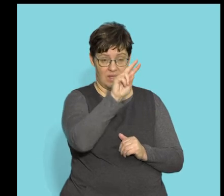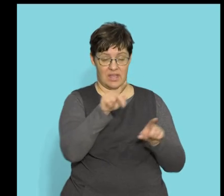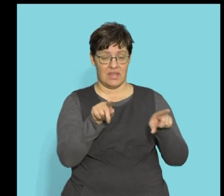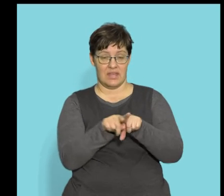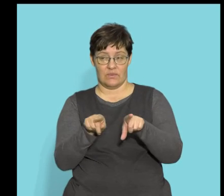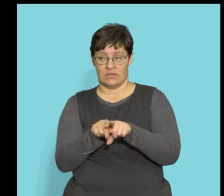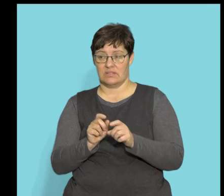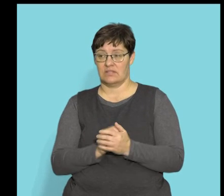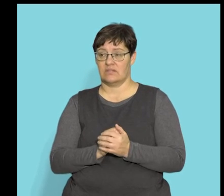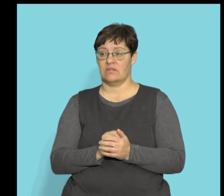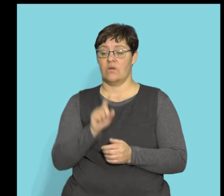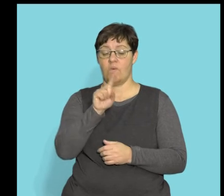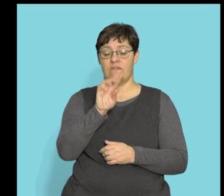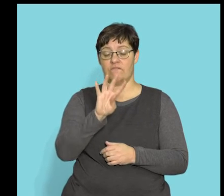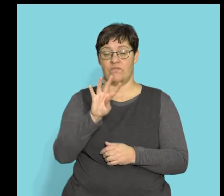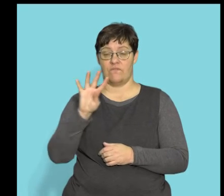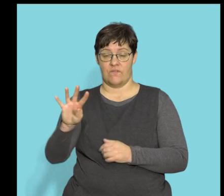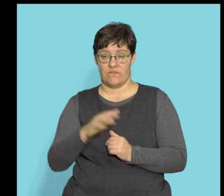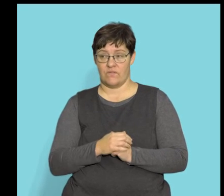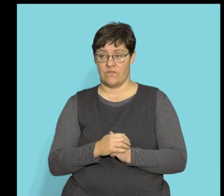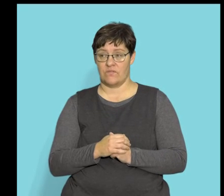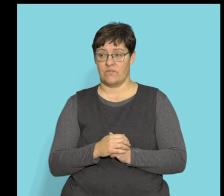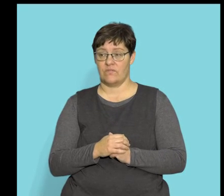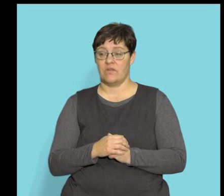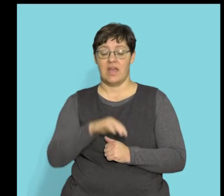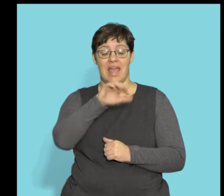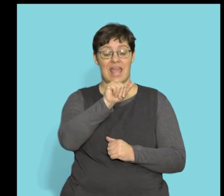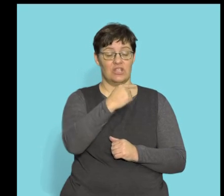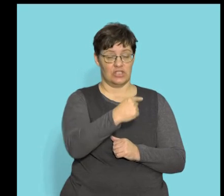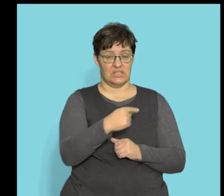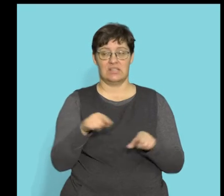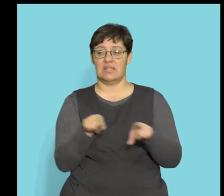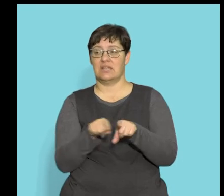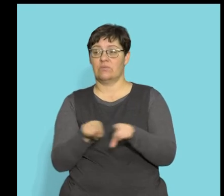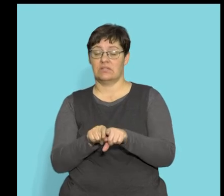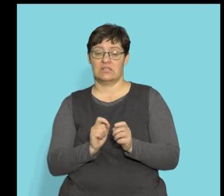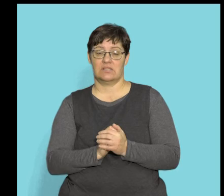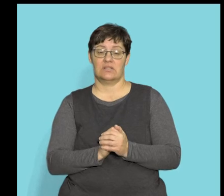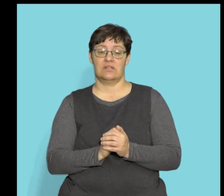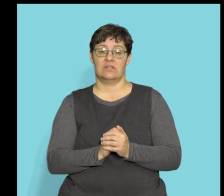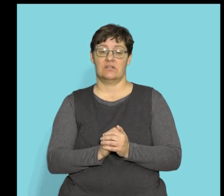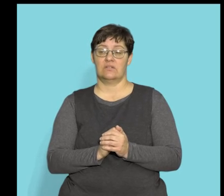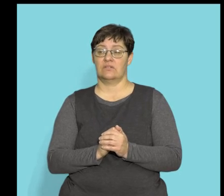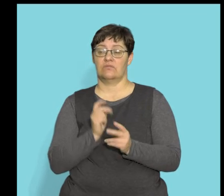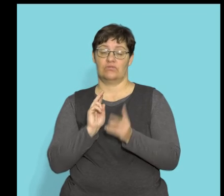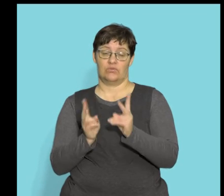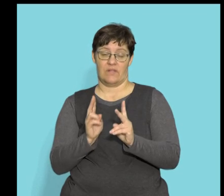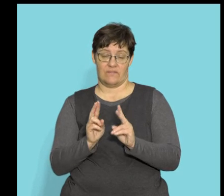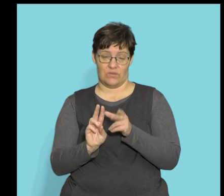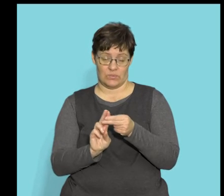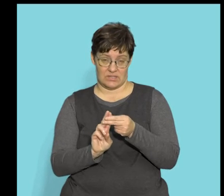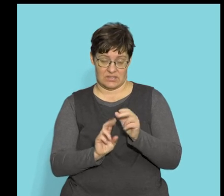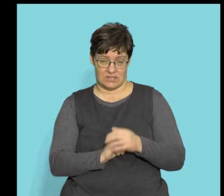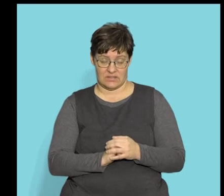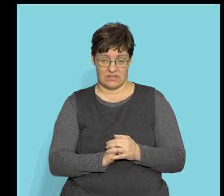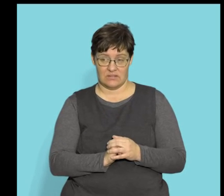that AG squared will be equal to 144, which means that AG is equal to